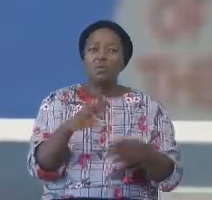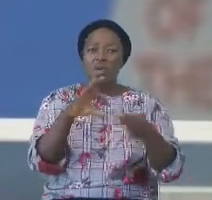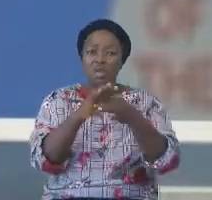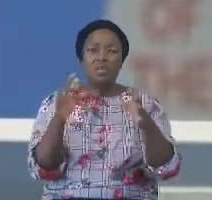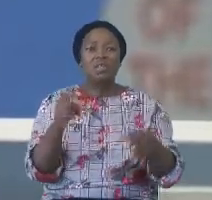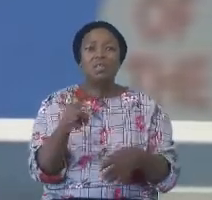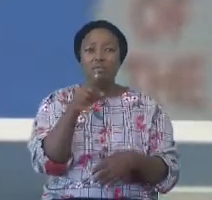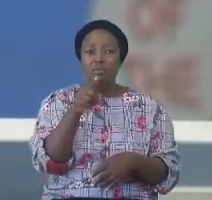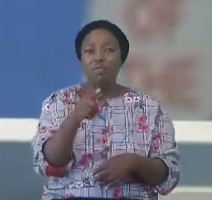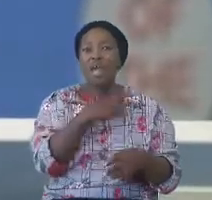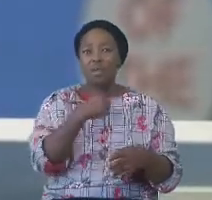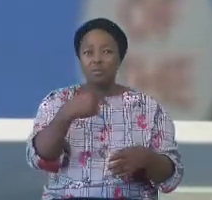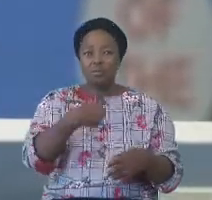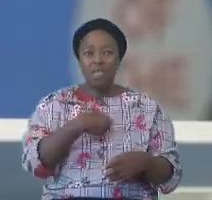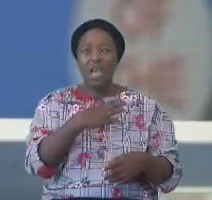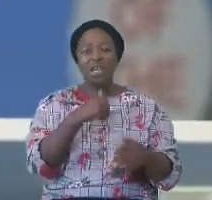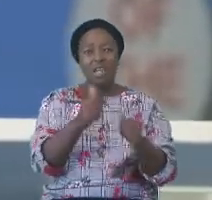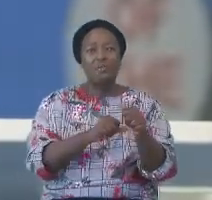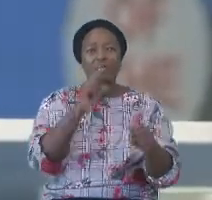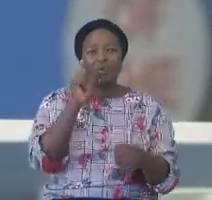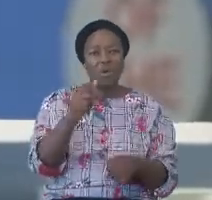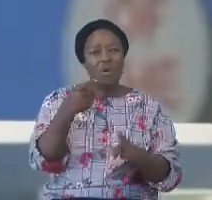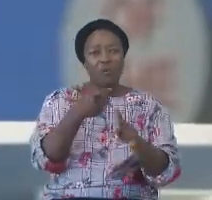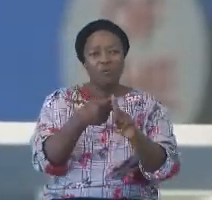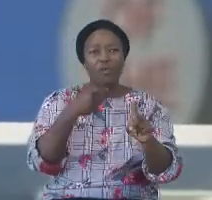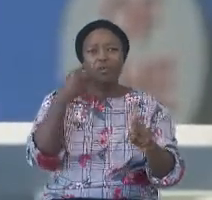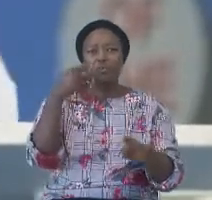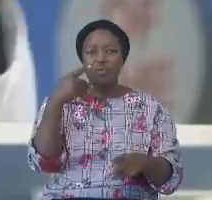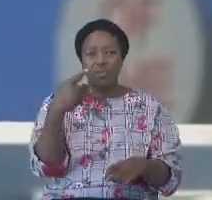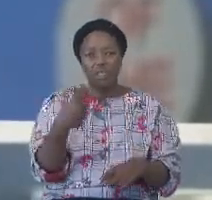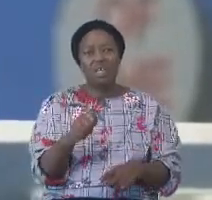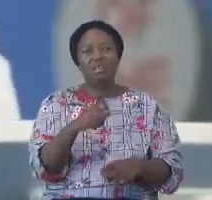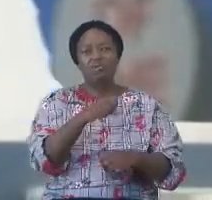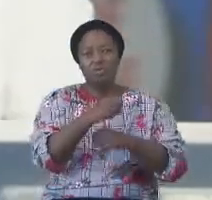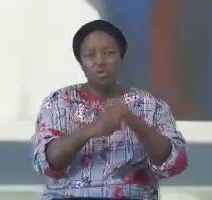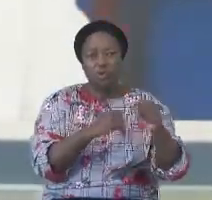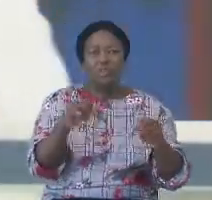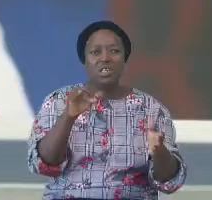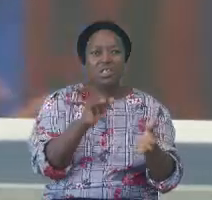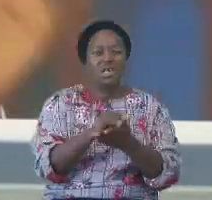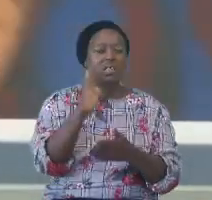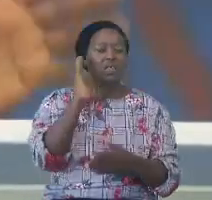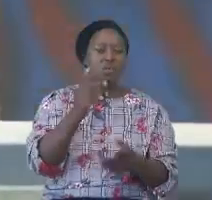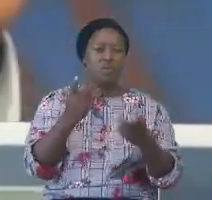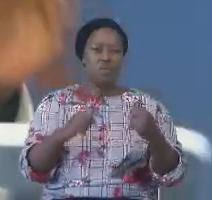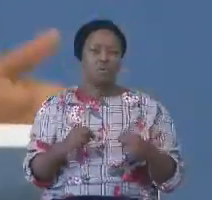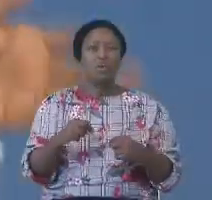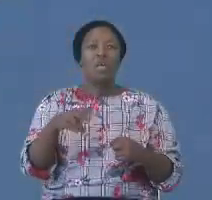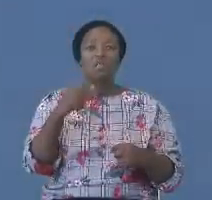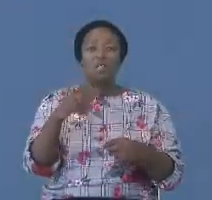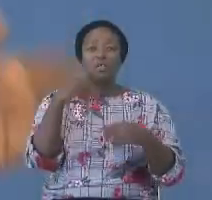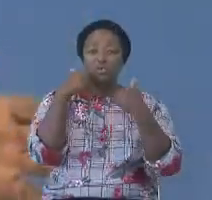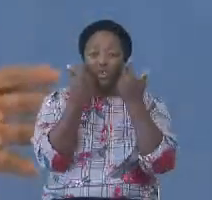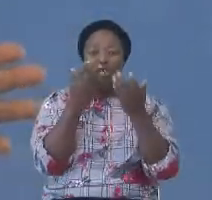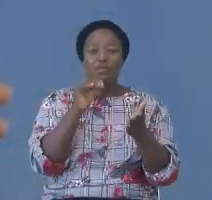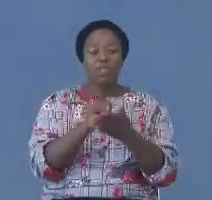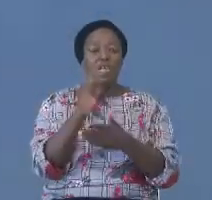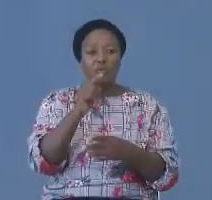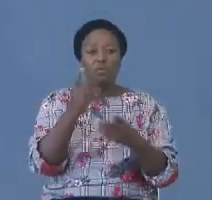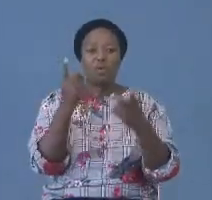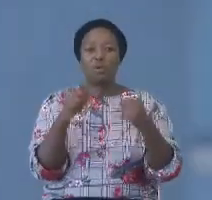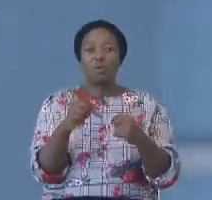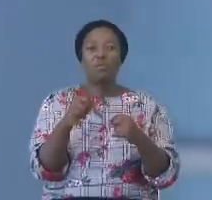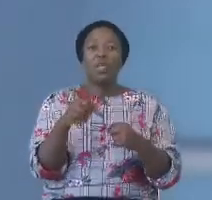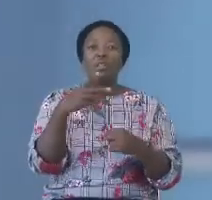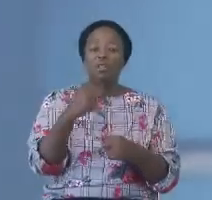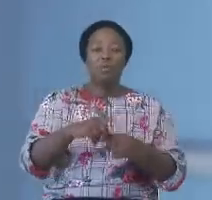that he will relieve you it relieve me he'll relieve everyone from the suffering